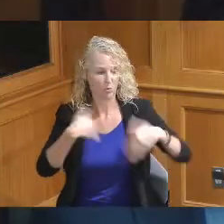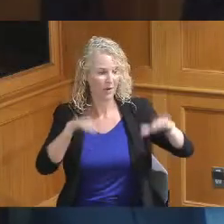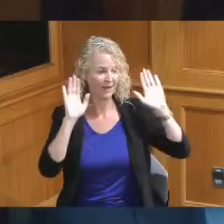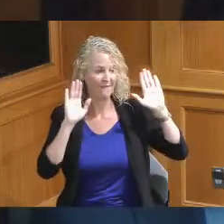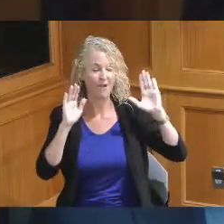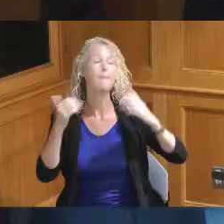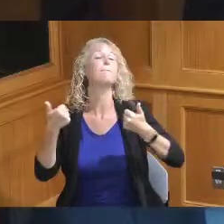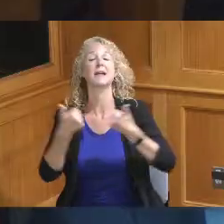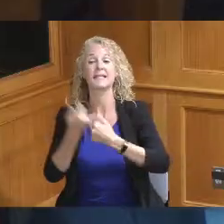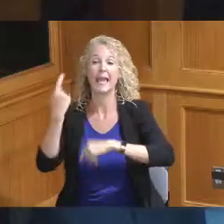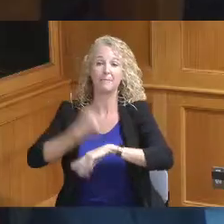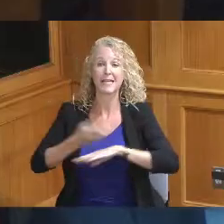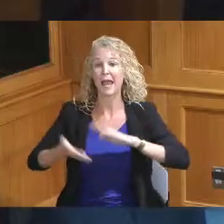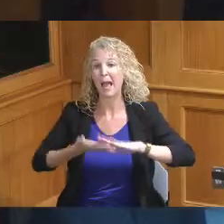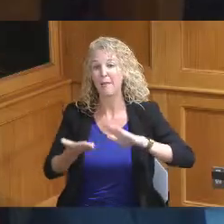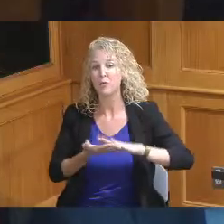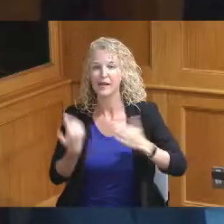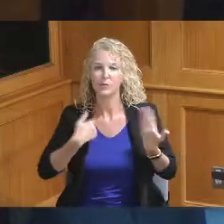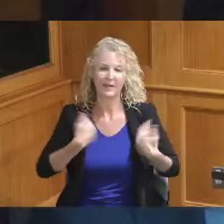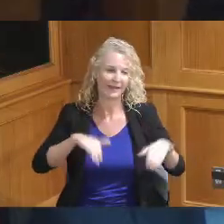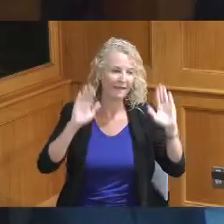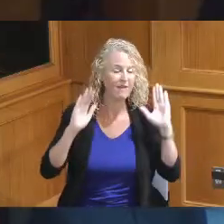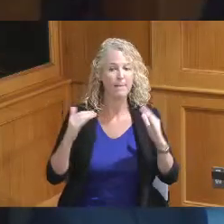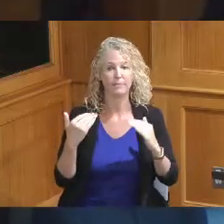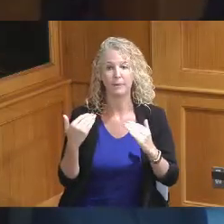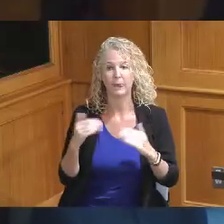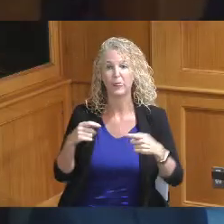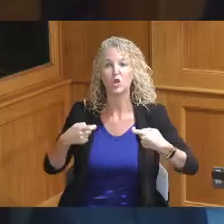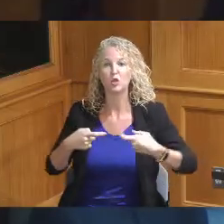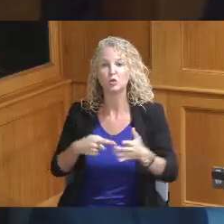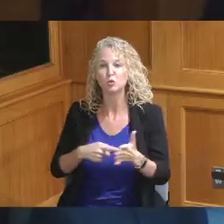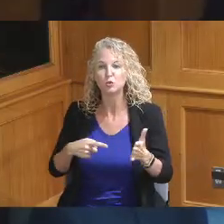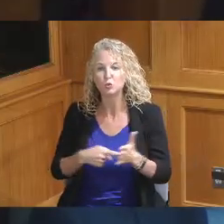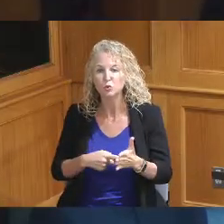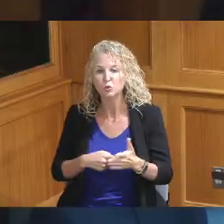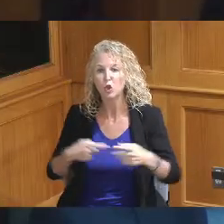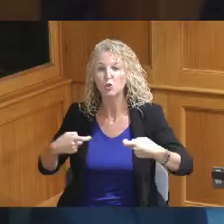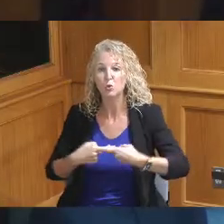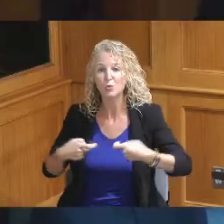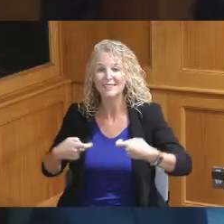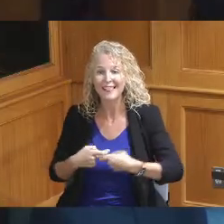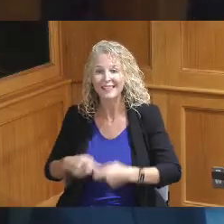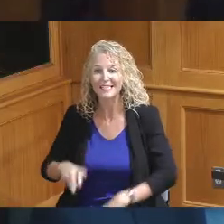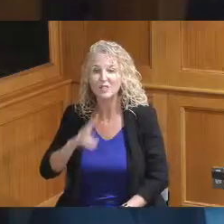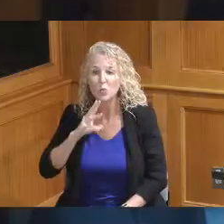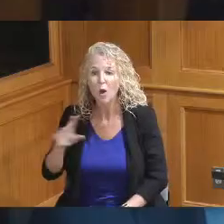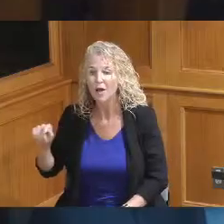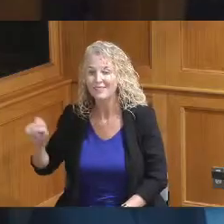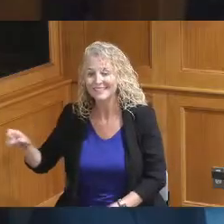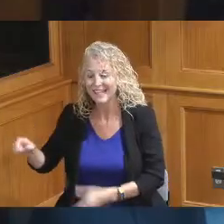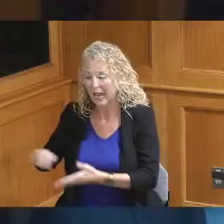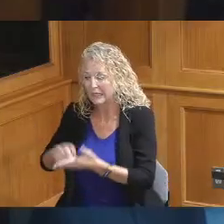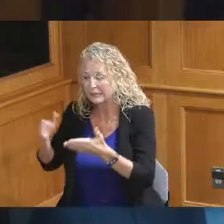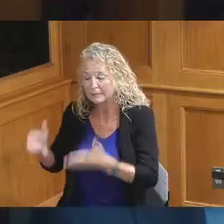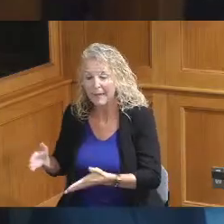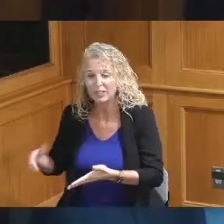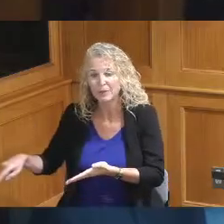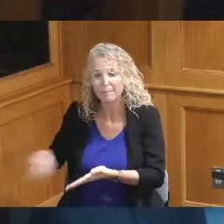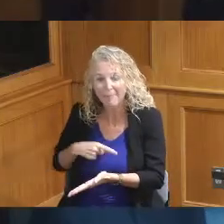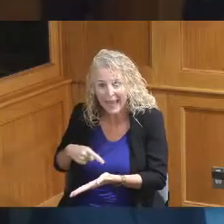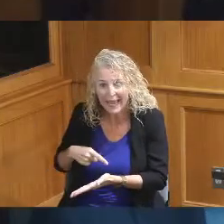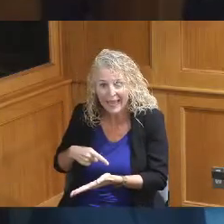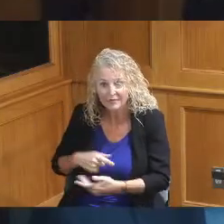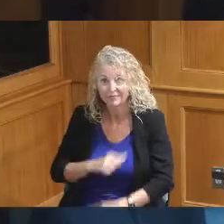day operations is in there. All the responsibilities. Utilities. The taxpayers pay the utilities. That's in the contract. That ain't in